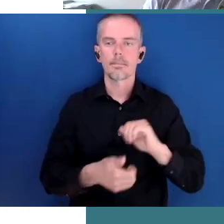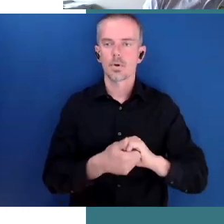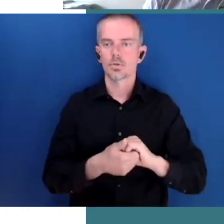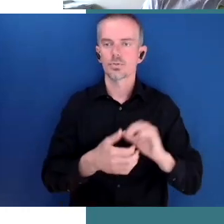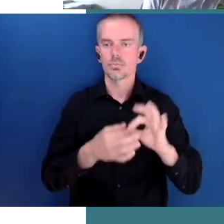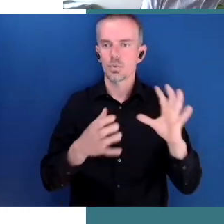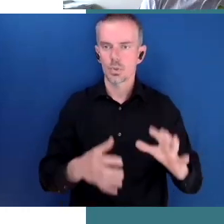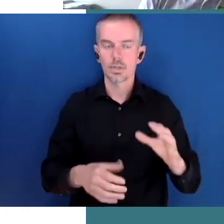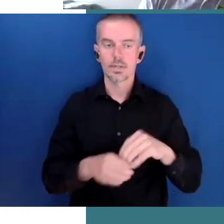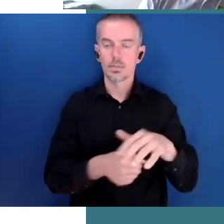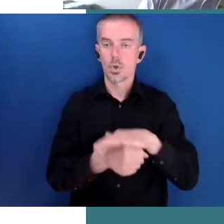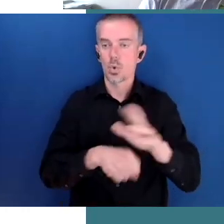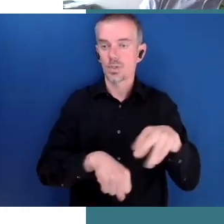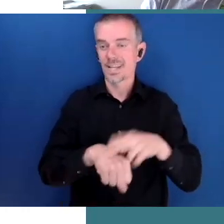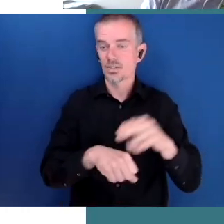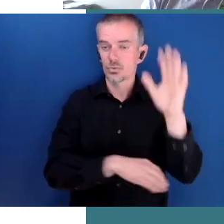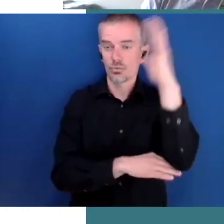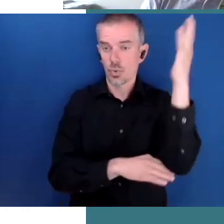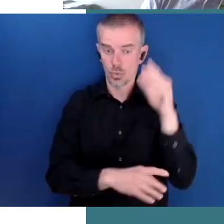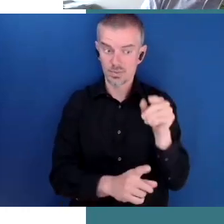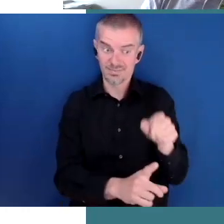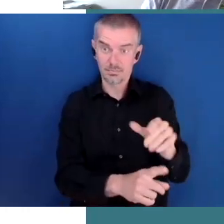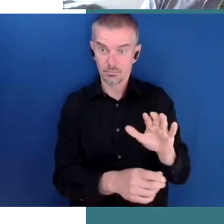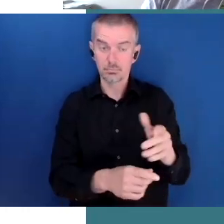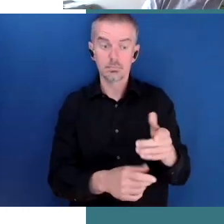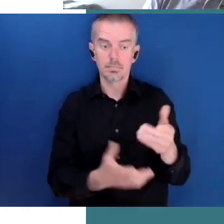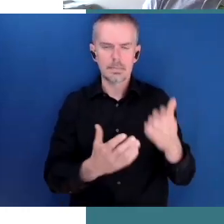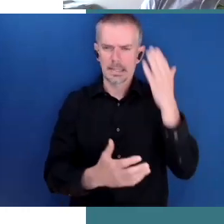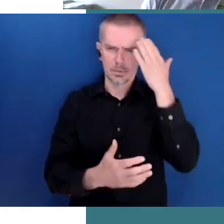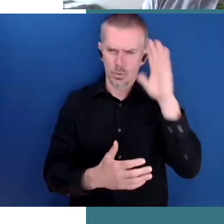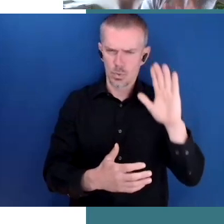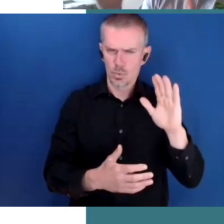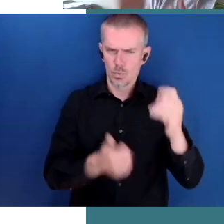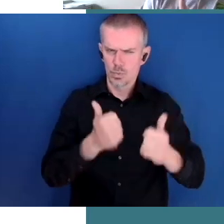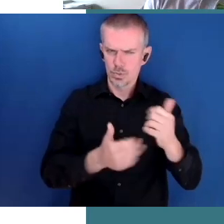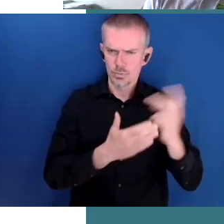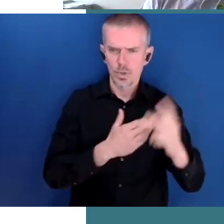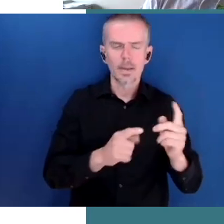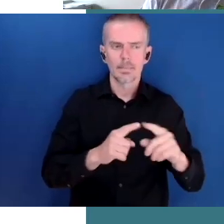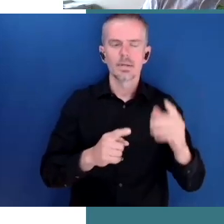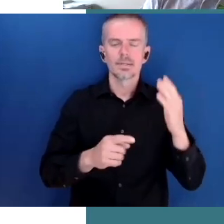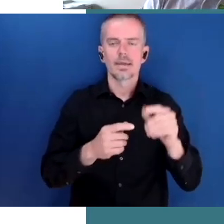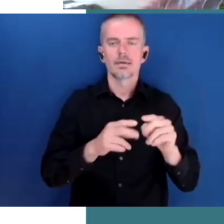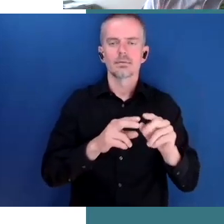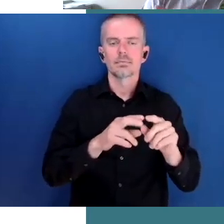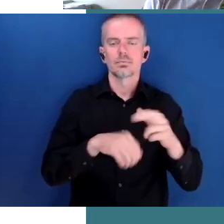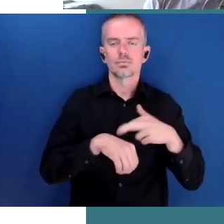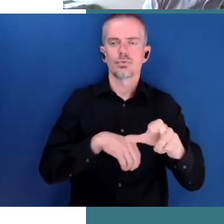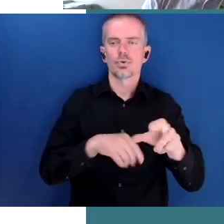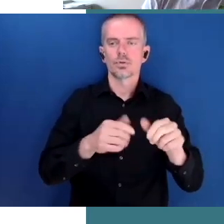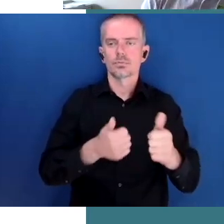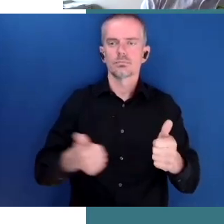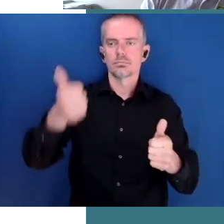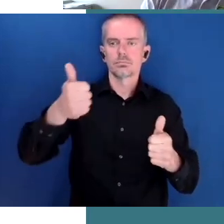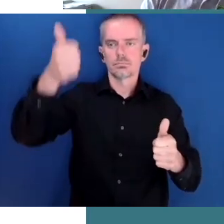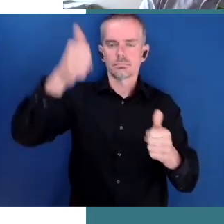national forest may not know exactly what that program is, but they can often direct you up to a regional contact or to someone that